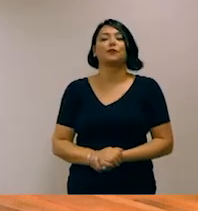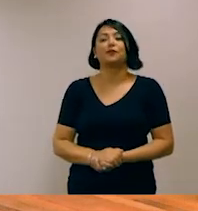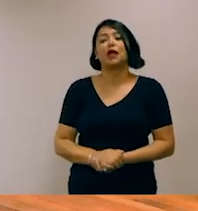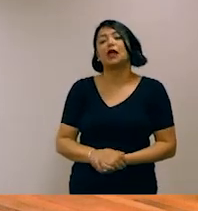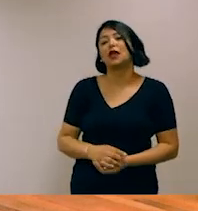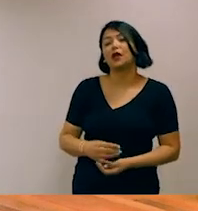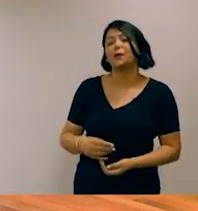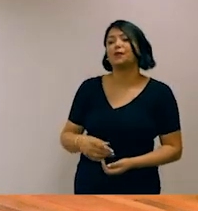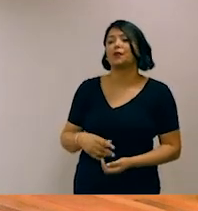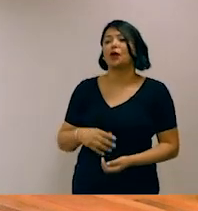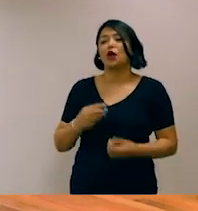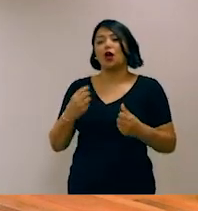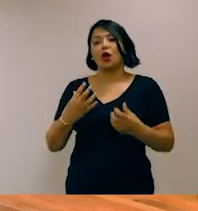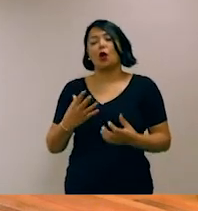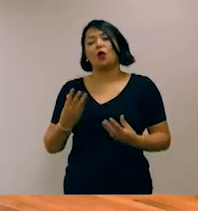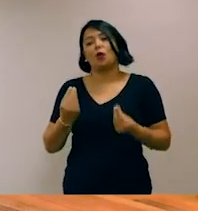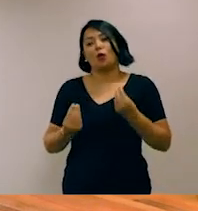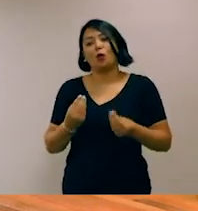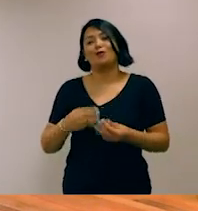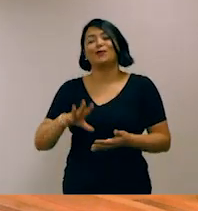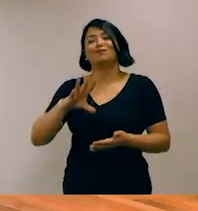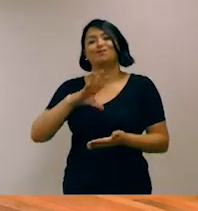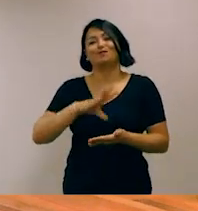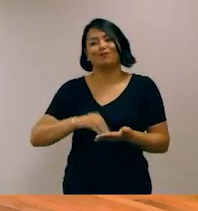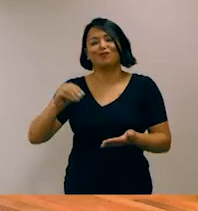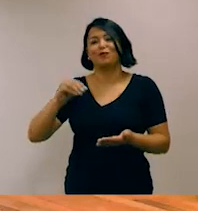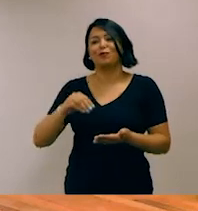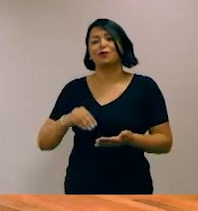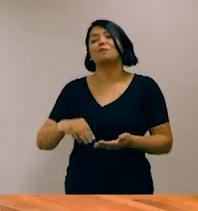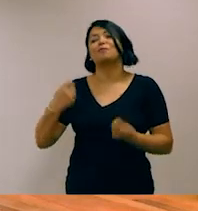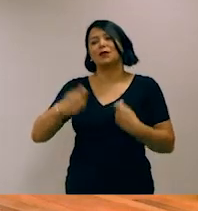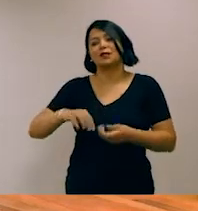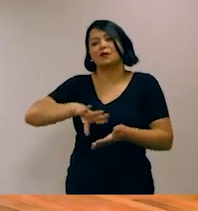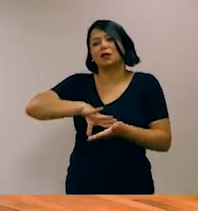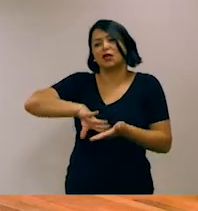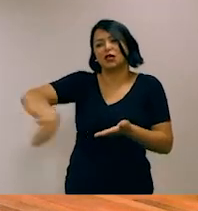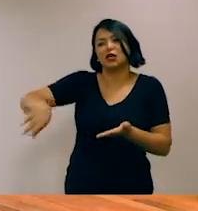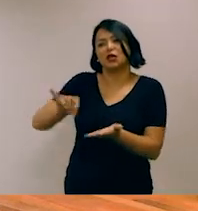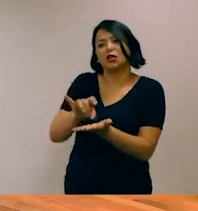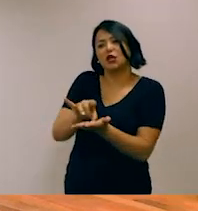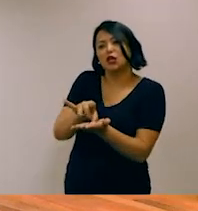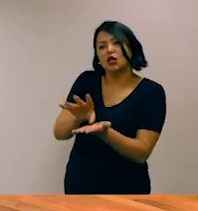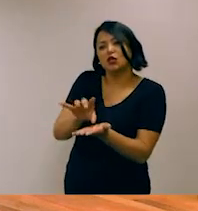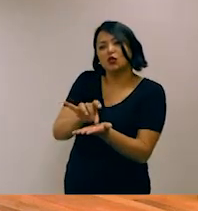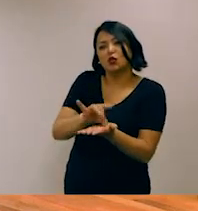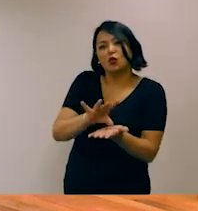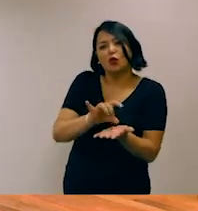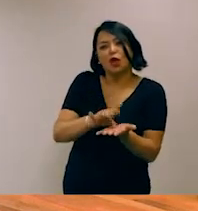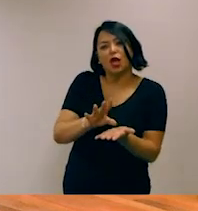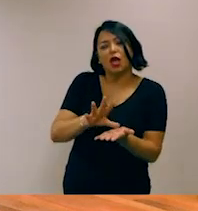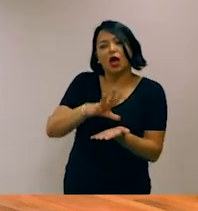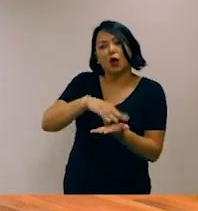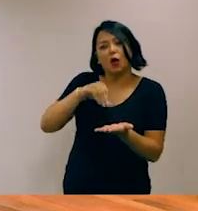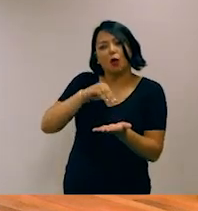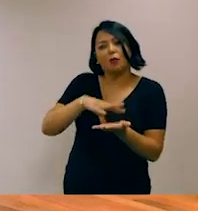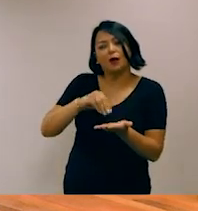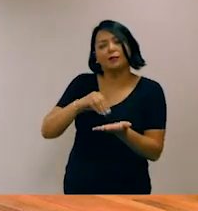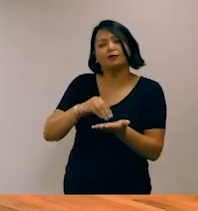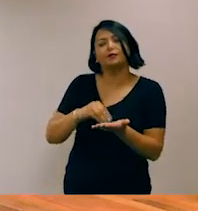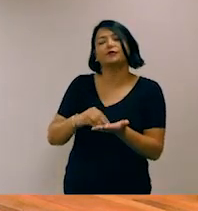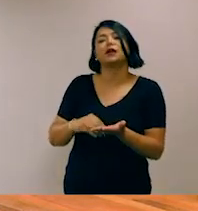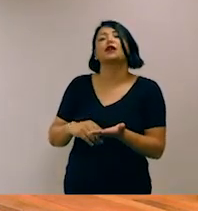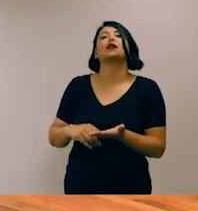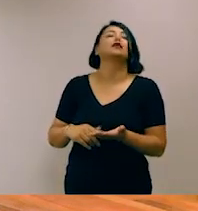have biased the learning of the network. So we had to remove them. We removed the doubled